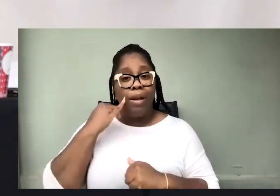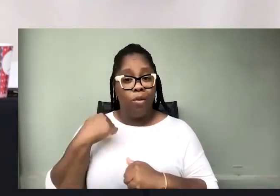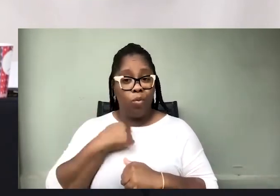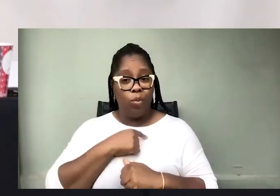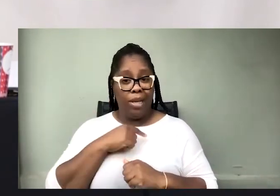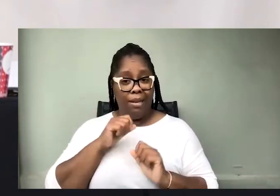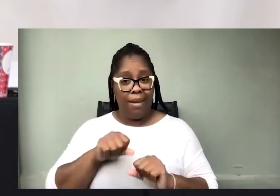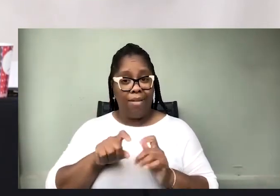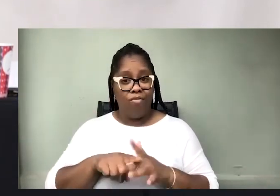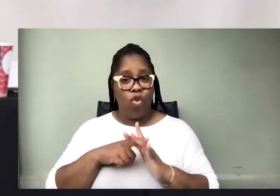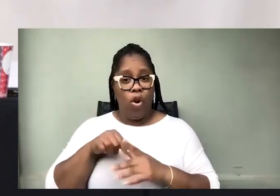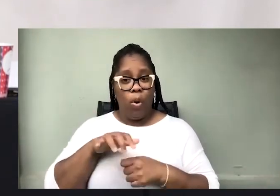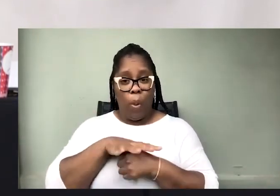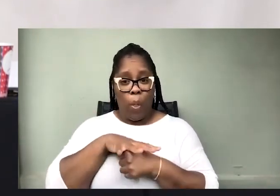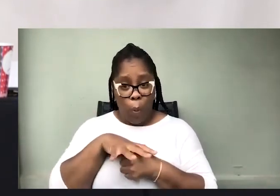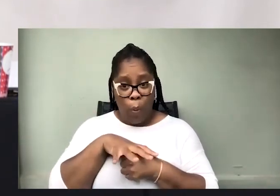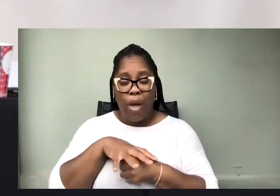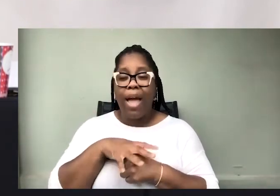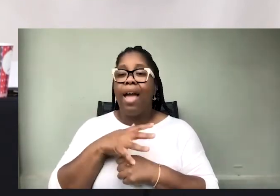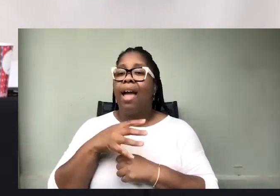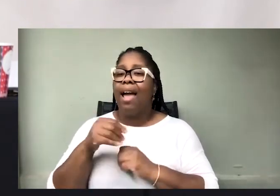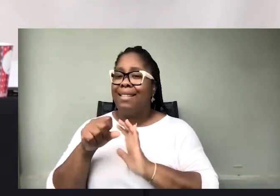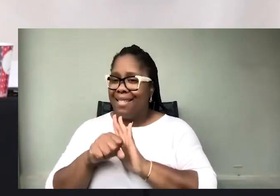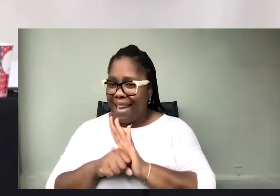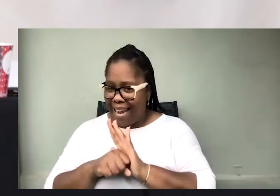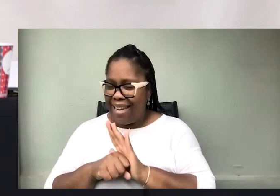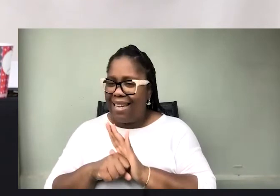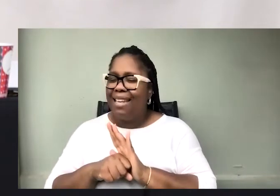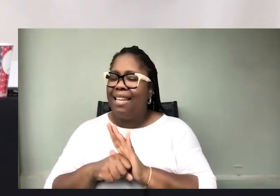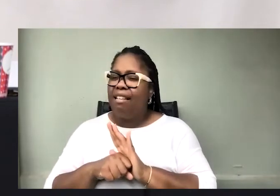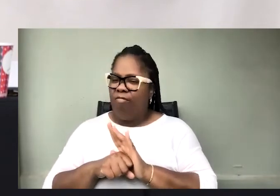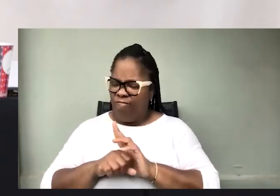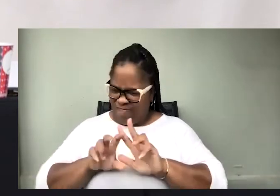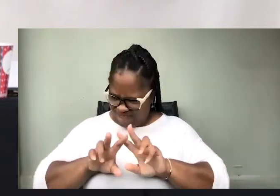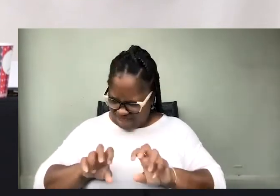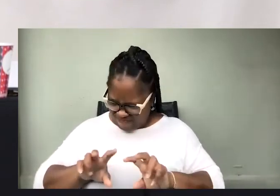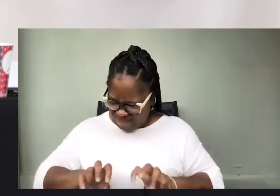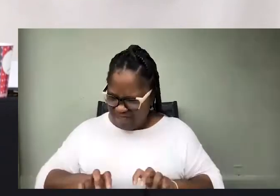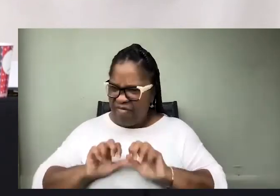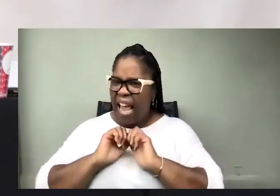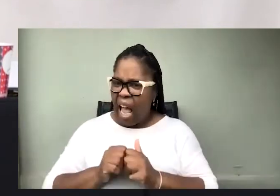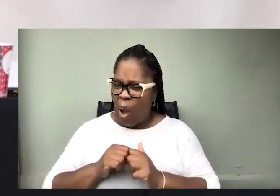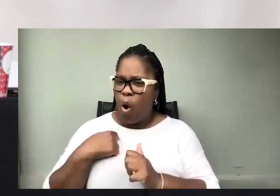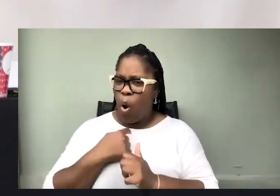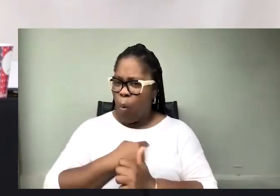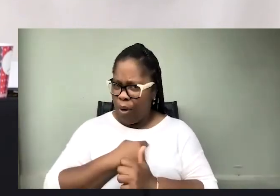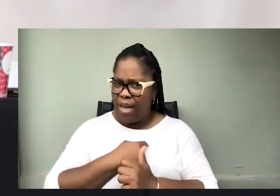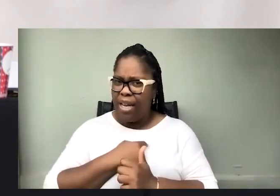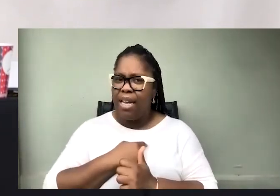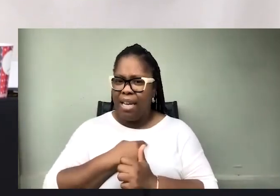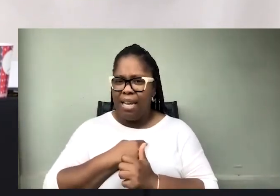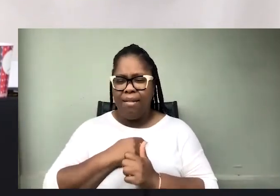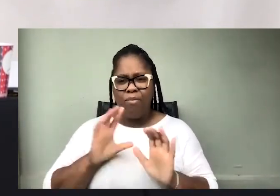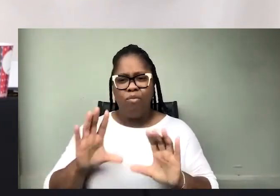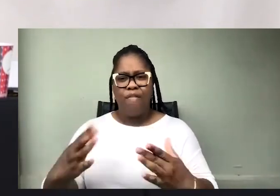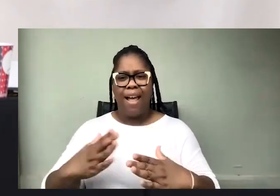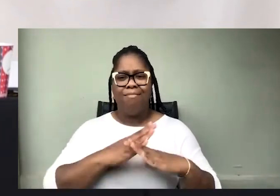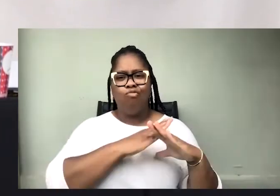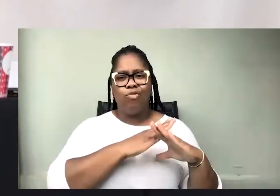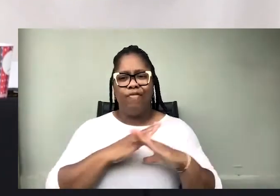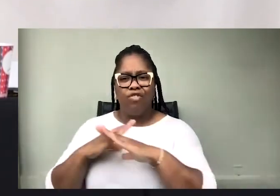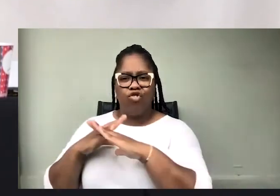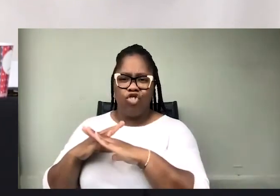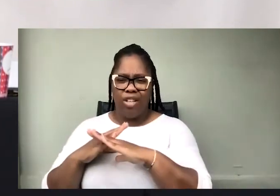at the local and state, county, really looking at how are we working towards preventing these